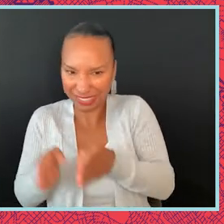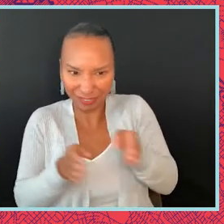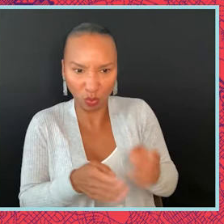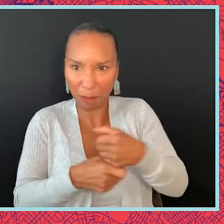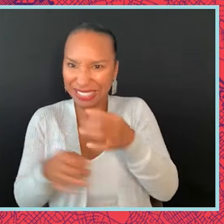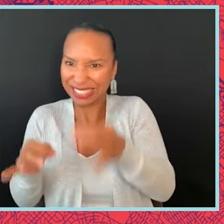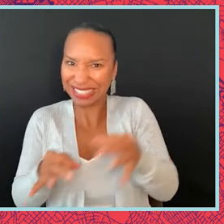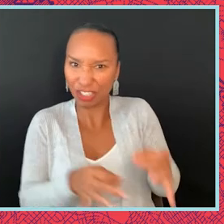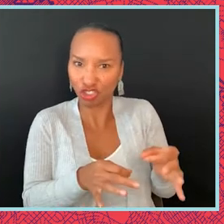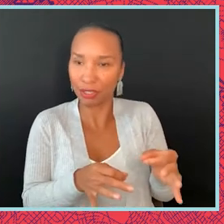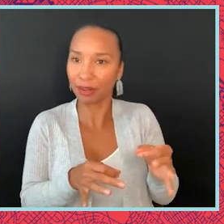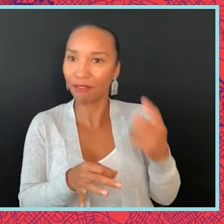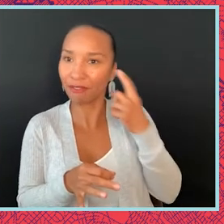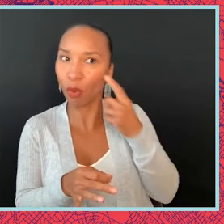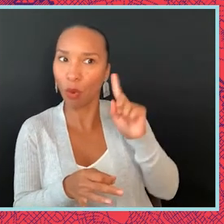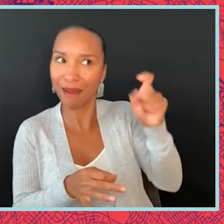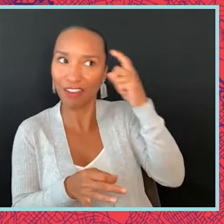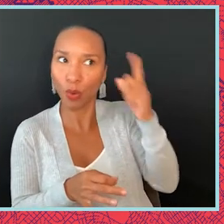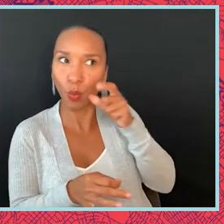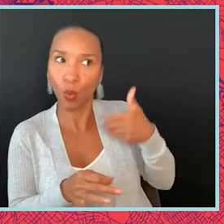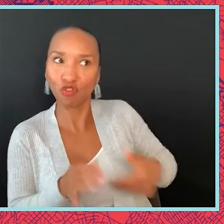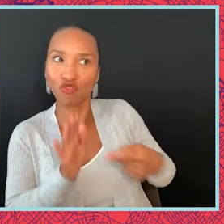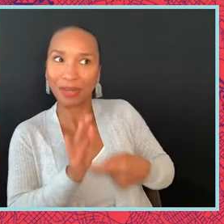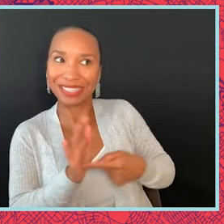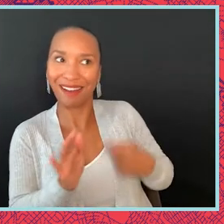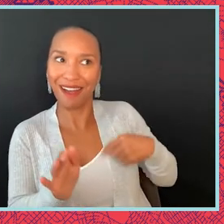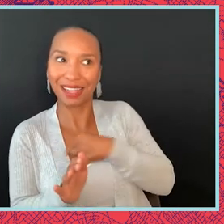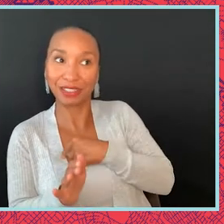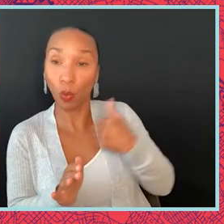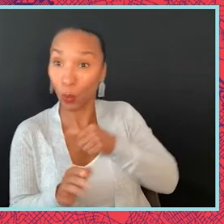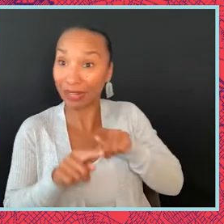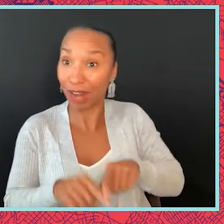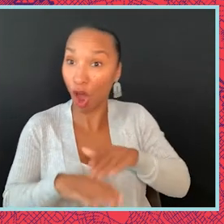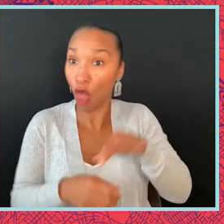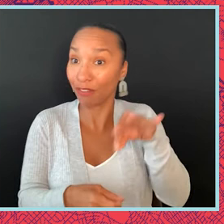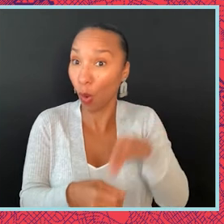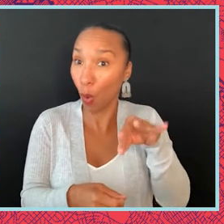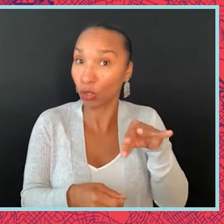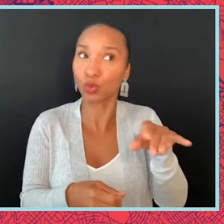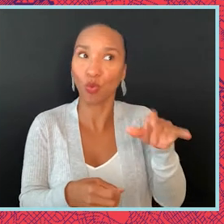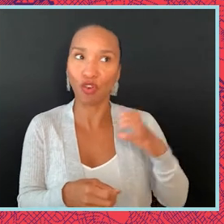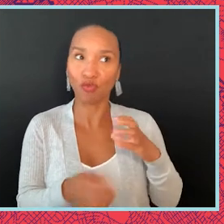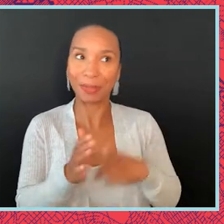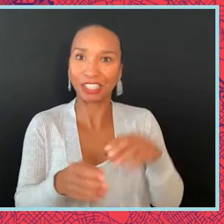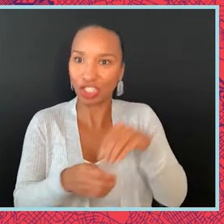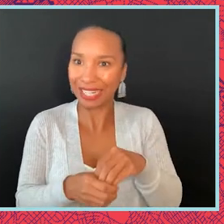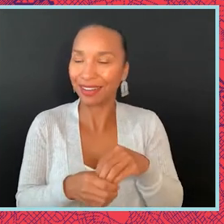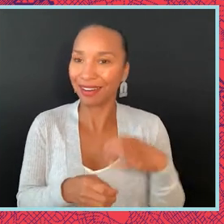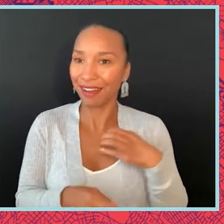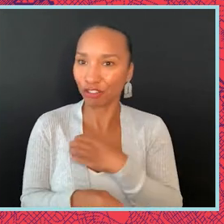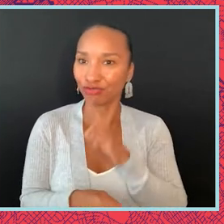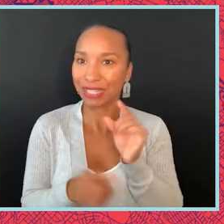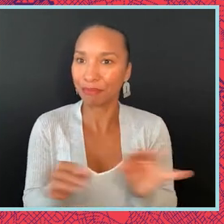for ourselves. And in a representational government, we rely on the vote and that representation in